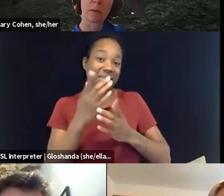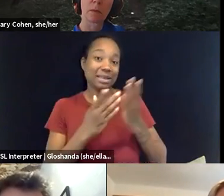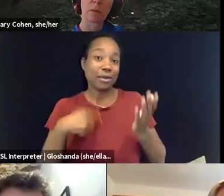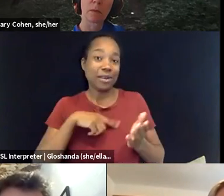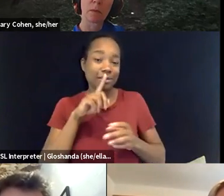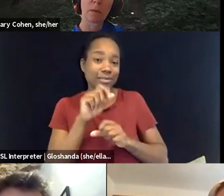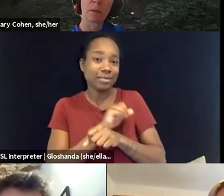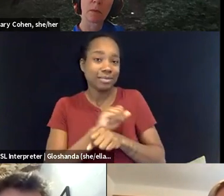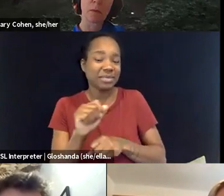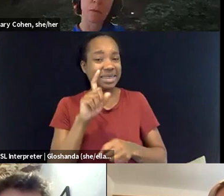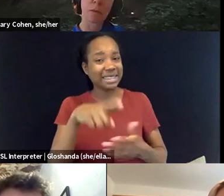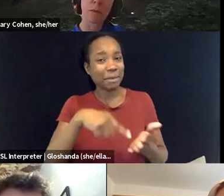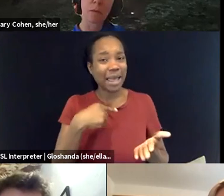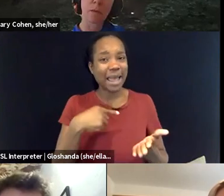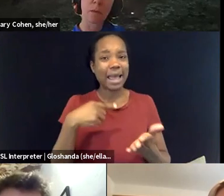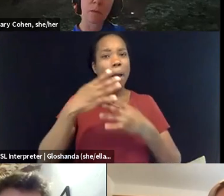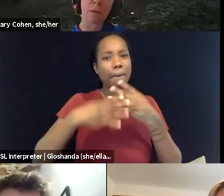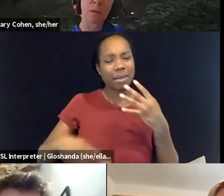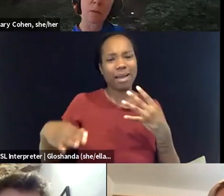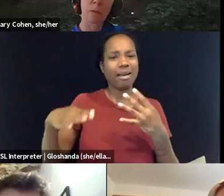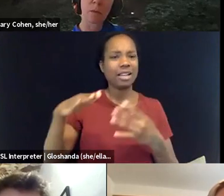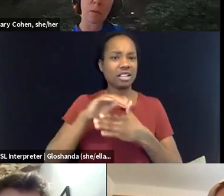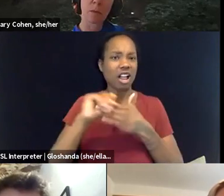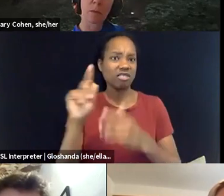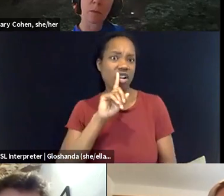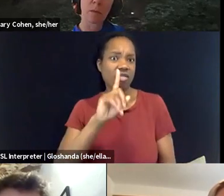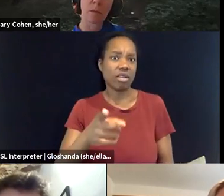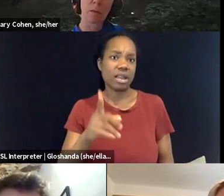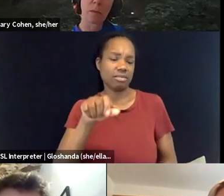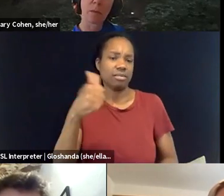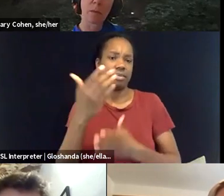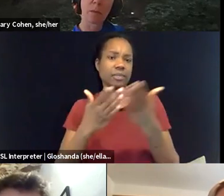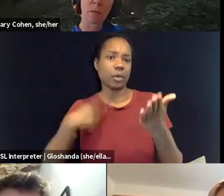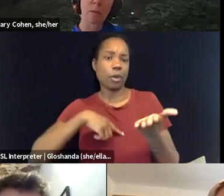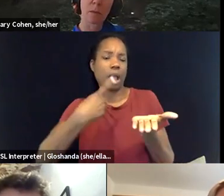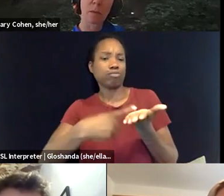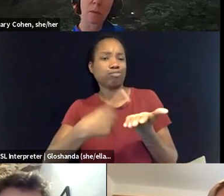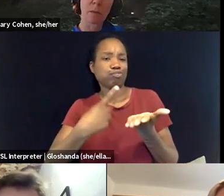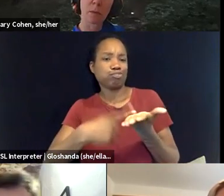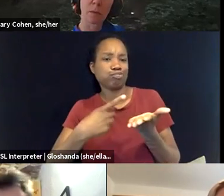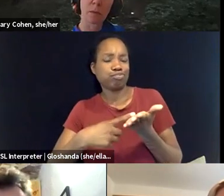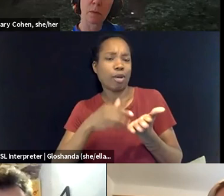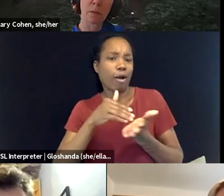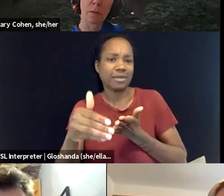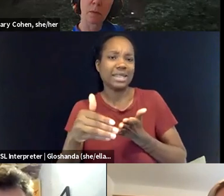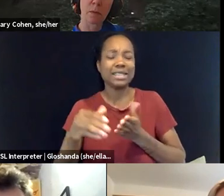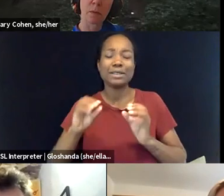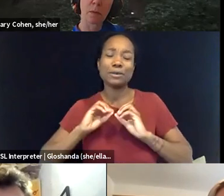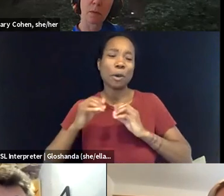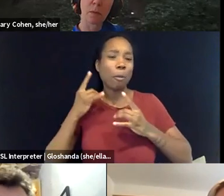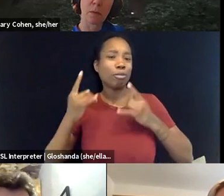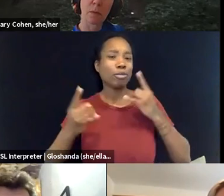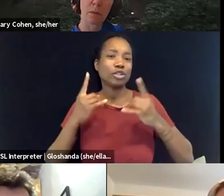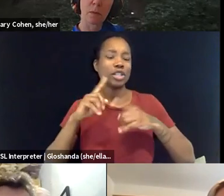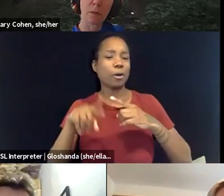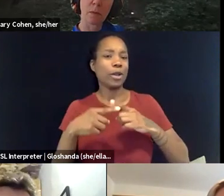real. And that's another piece. We talk about that all the time. There's no bullshit when you're dealing with poor